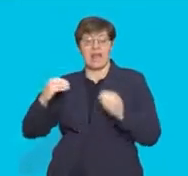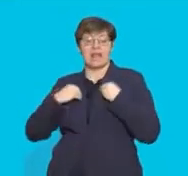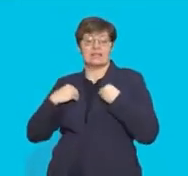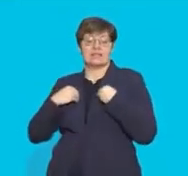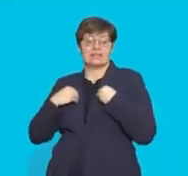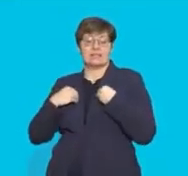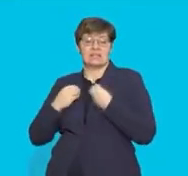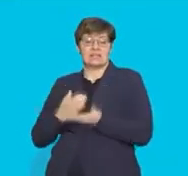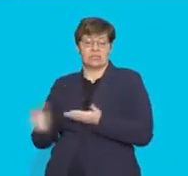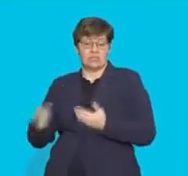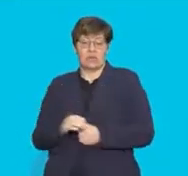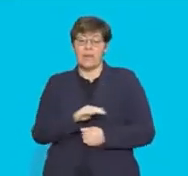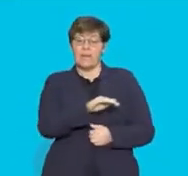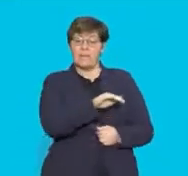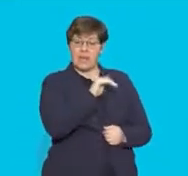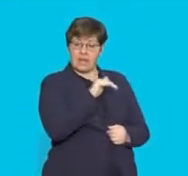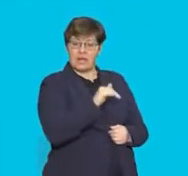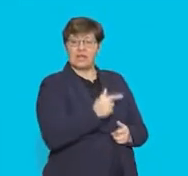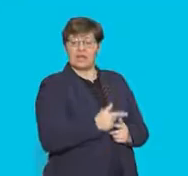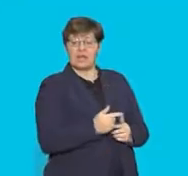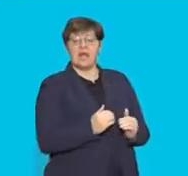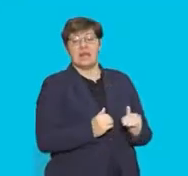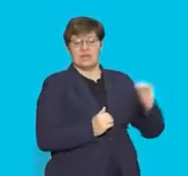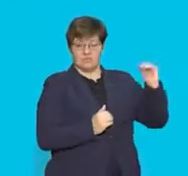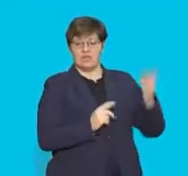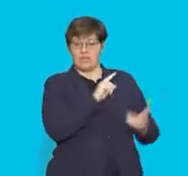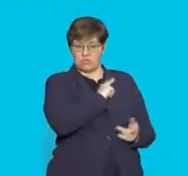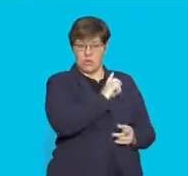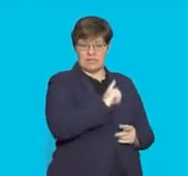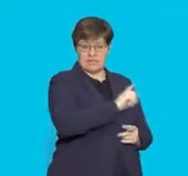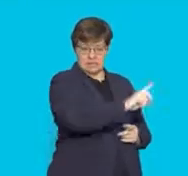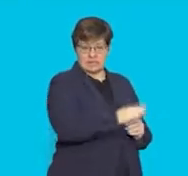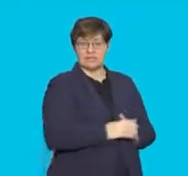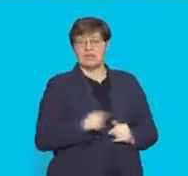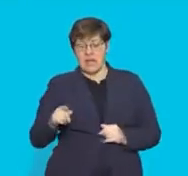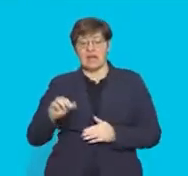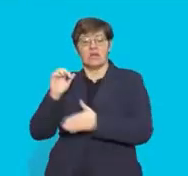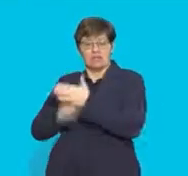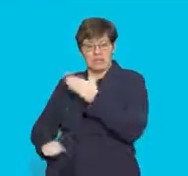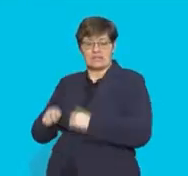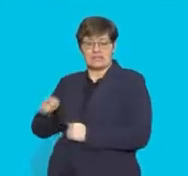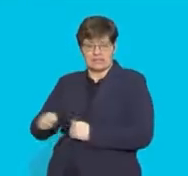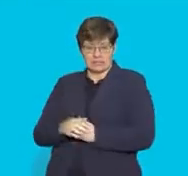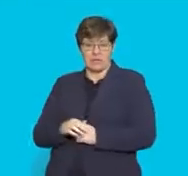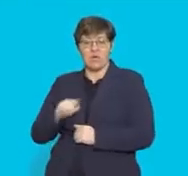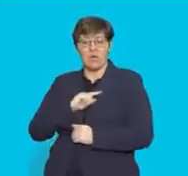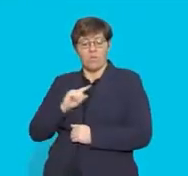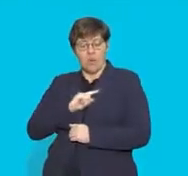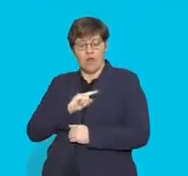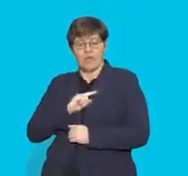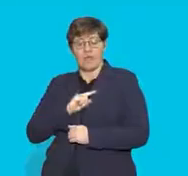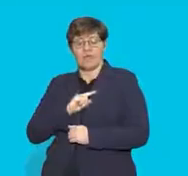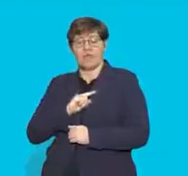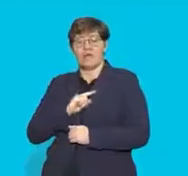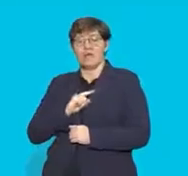Simple. Bank is an asset increasing in value, therefore debited, credit your asset disposal. Why? There's money coming into